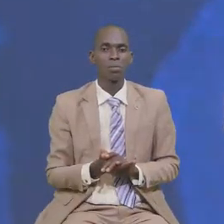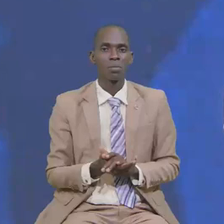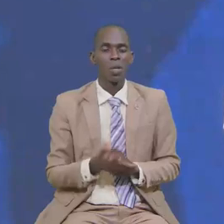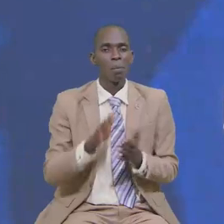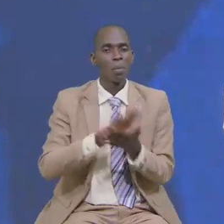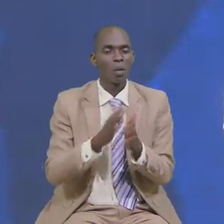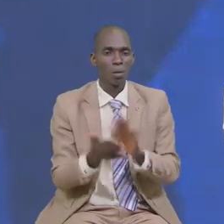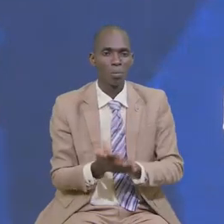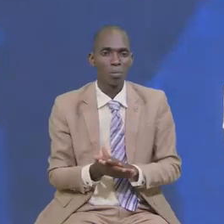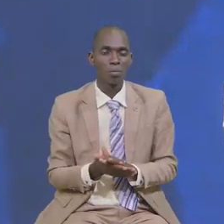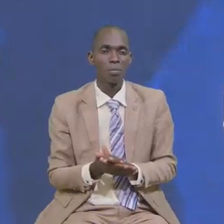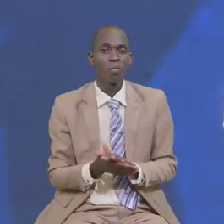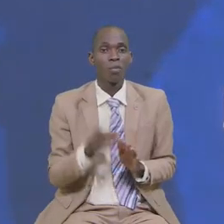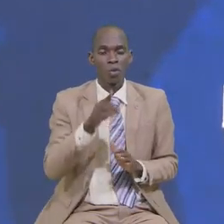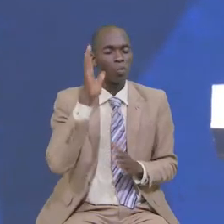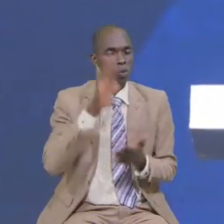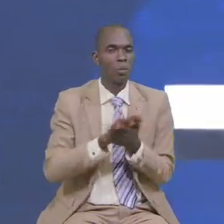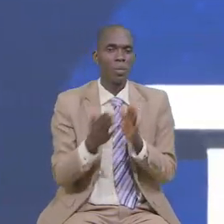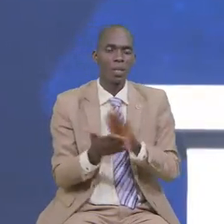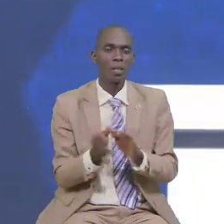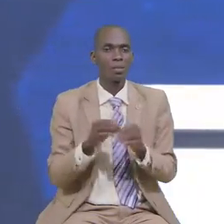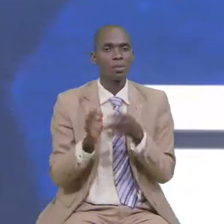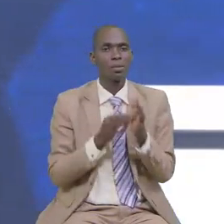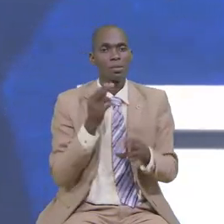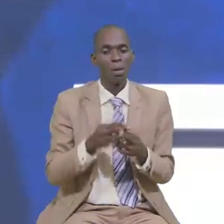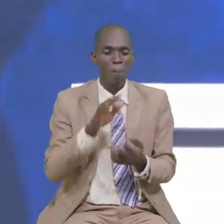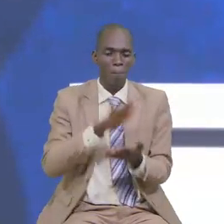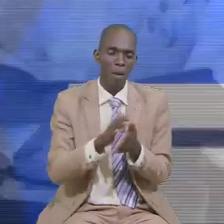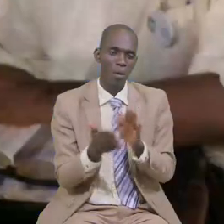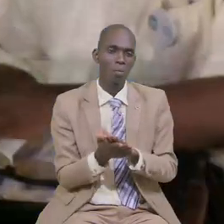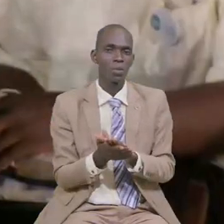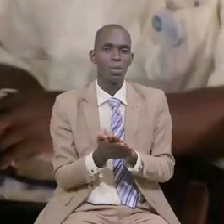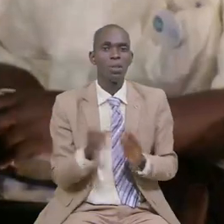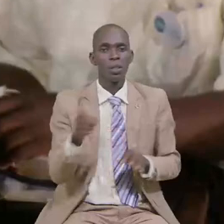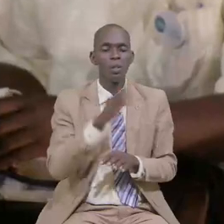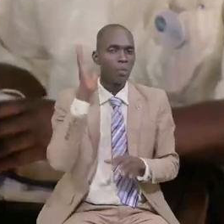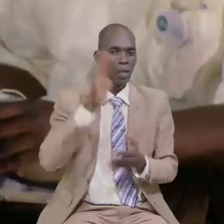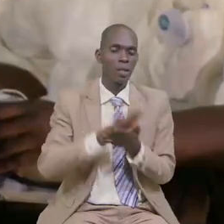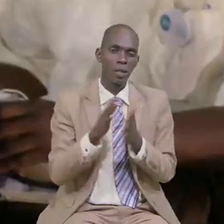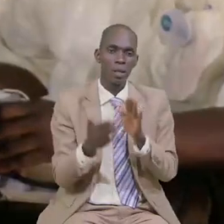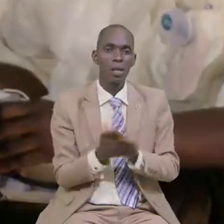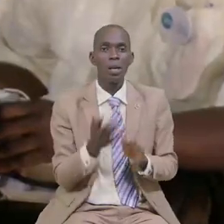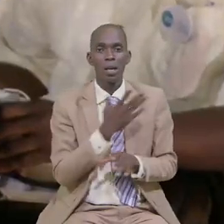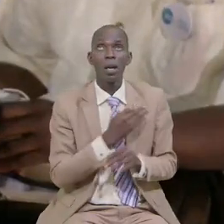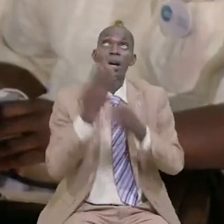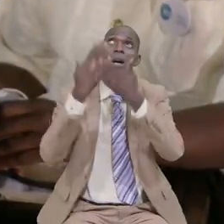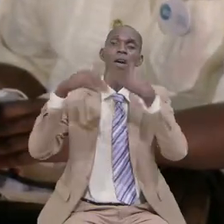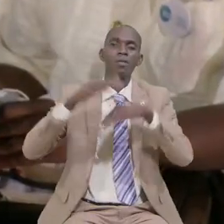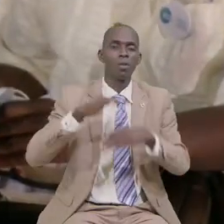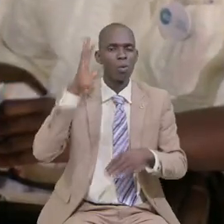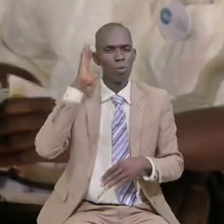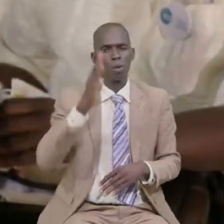Become. You will become. Become. You'll become, and heaven will recognize you